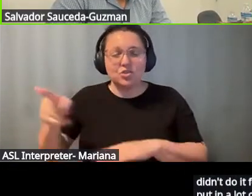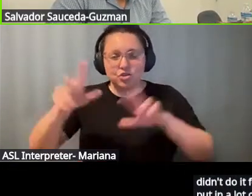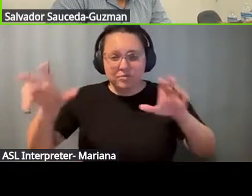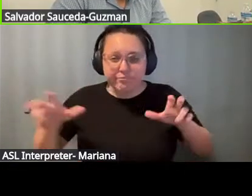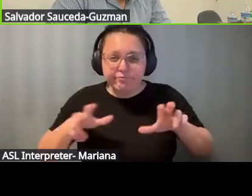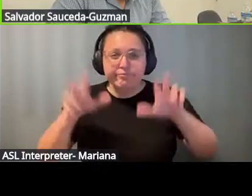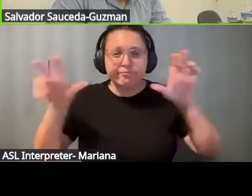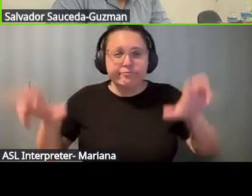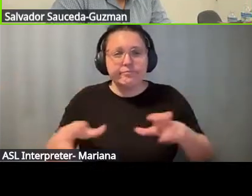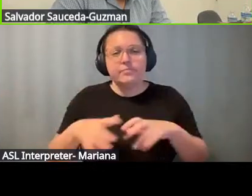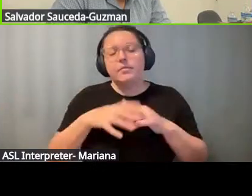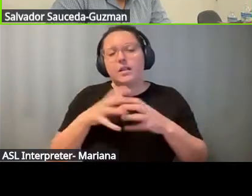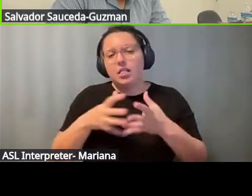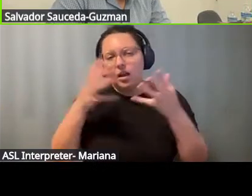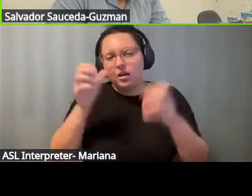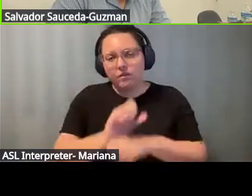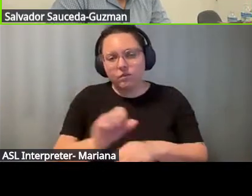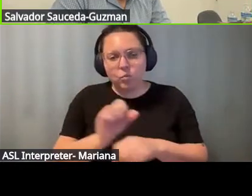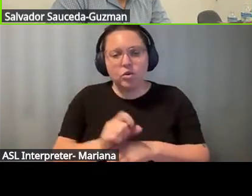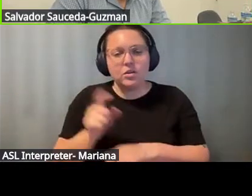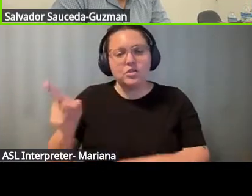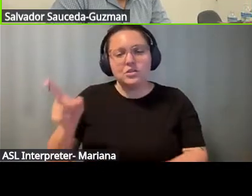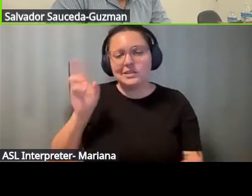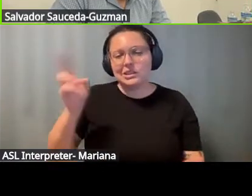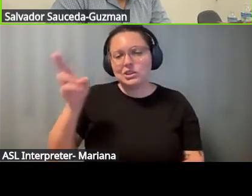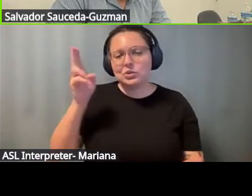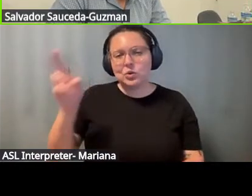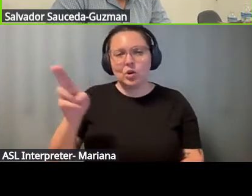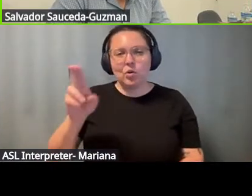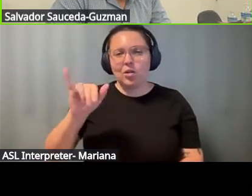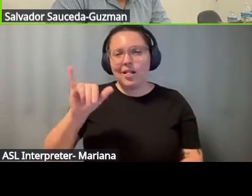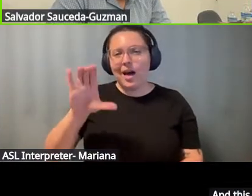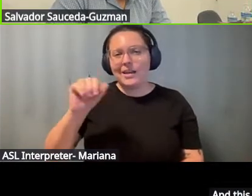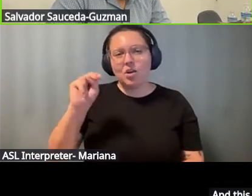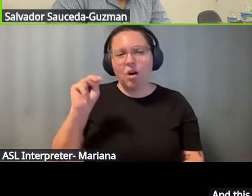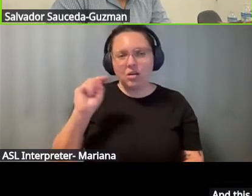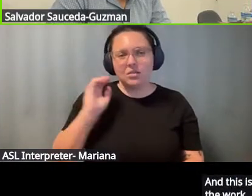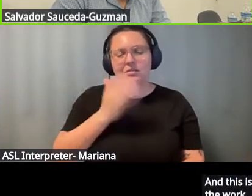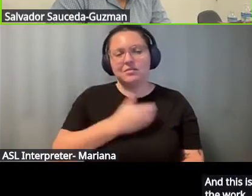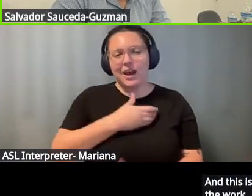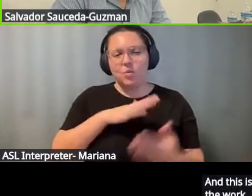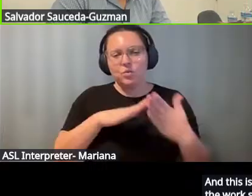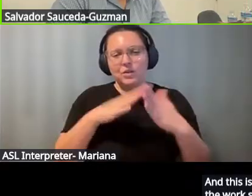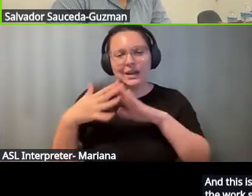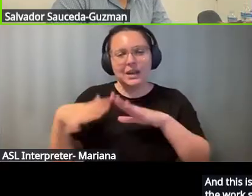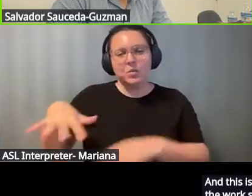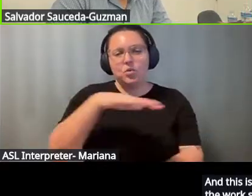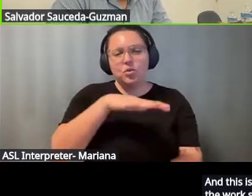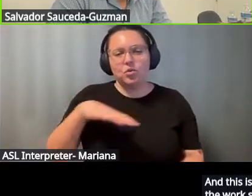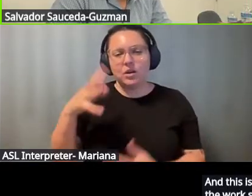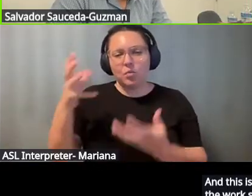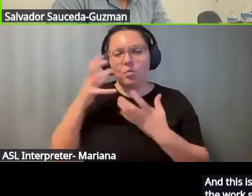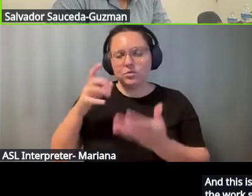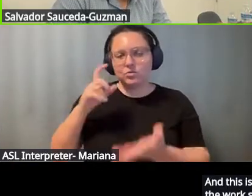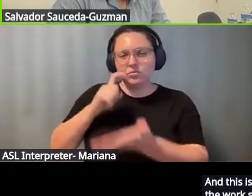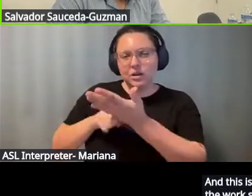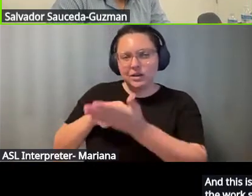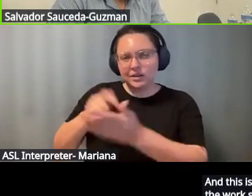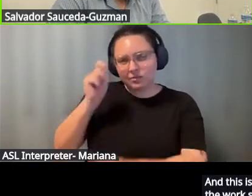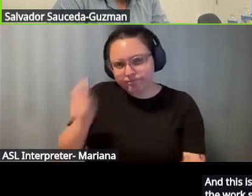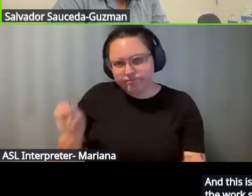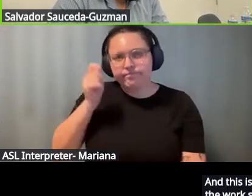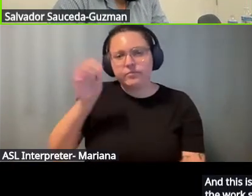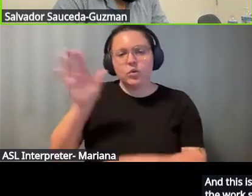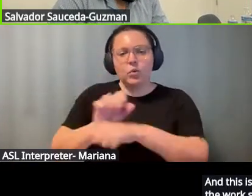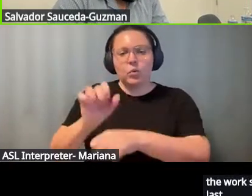is a historical icon of our neighborhood, and I want to recognize all the work she's done. Her work reflects a lot of my work that I've done in the